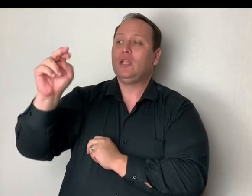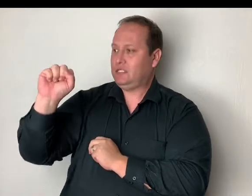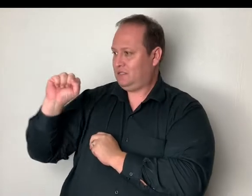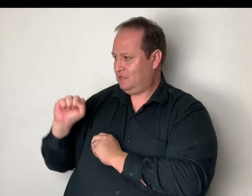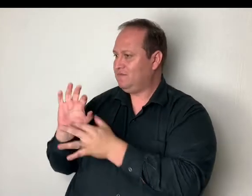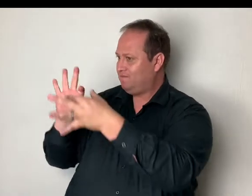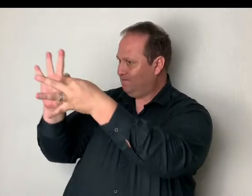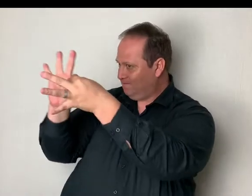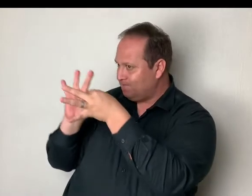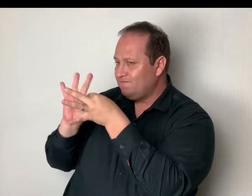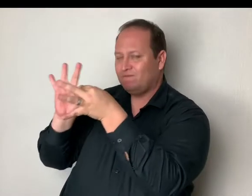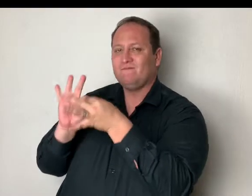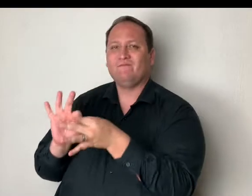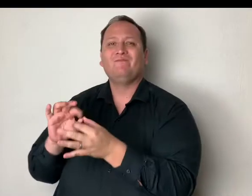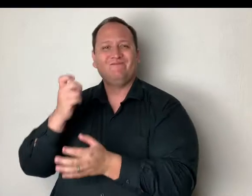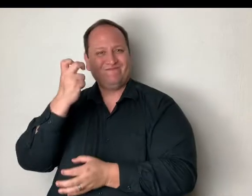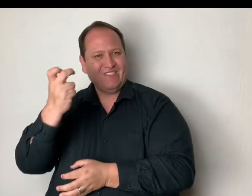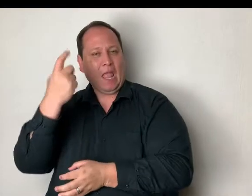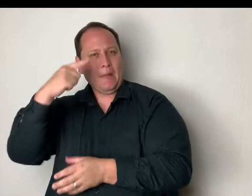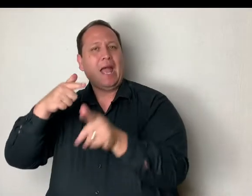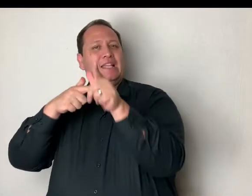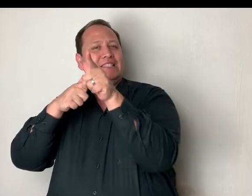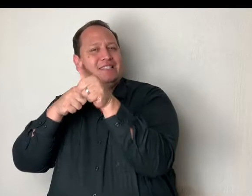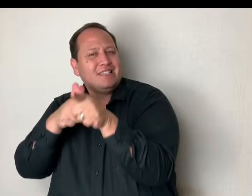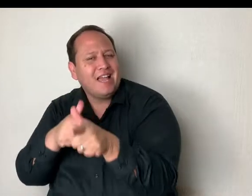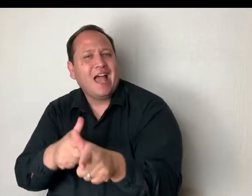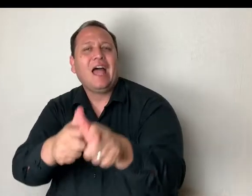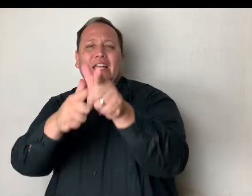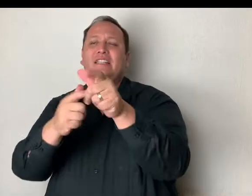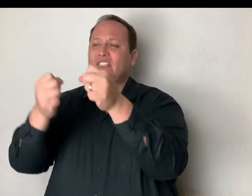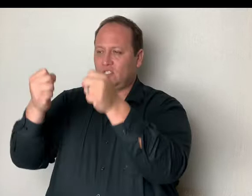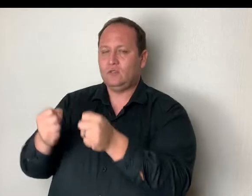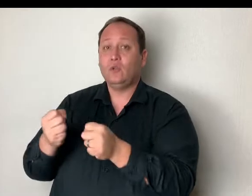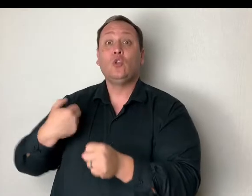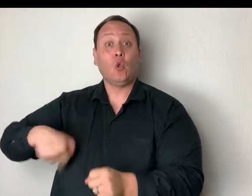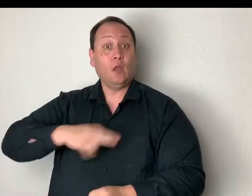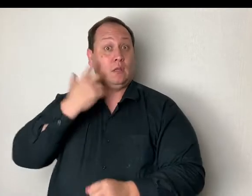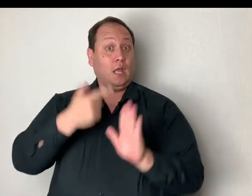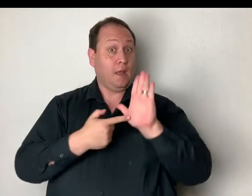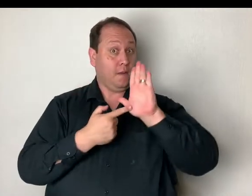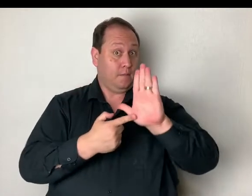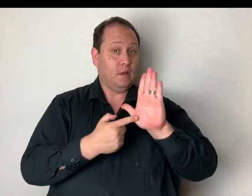long-lasting security. And we want to show a manifestation of this